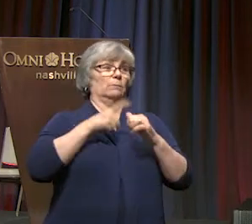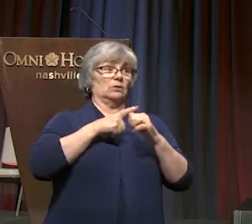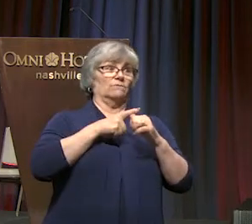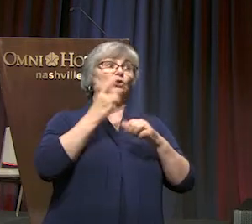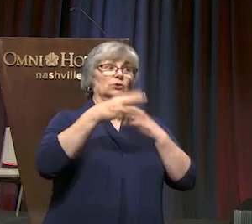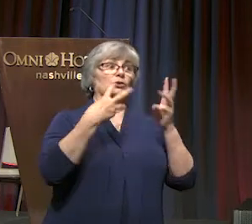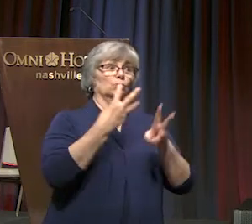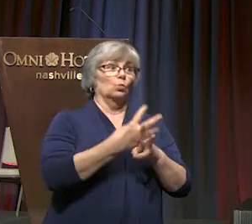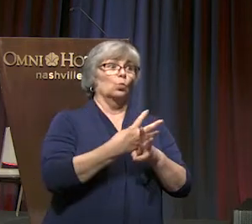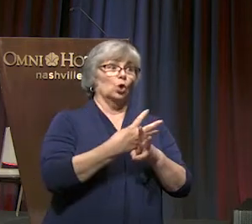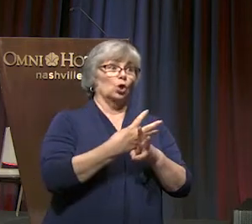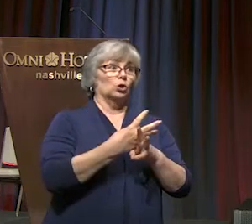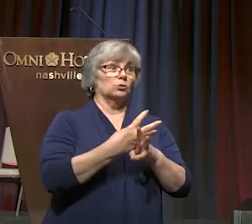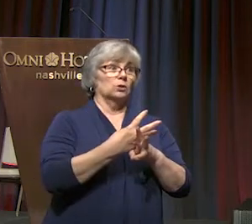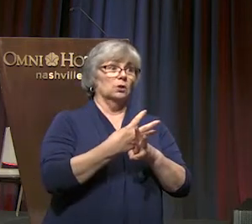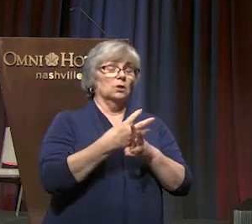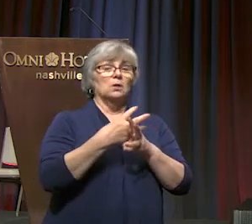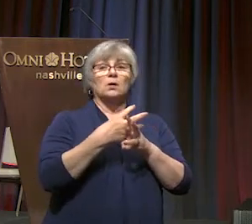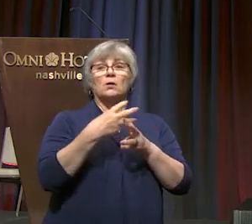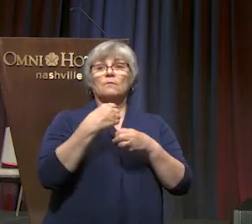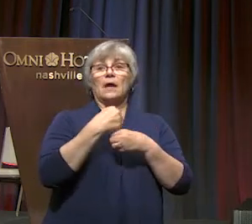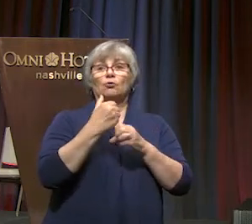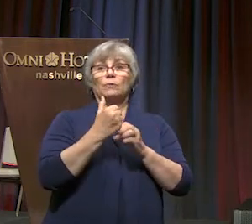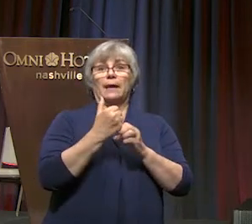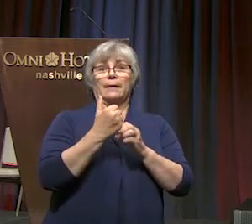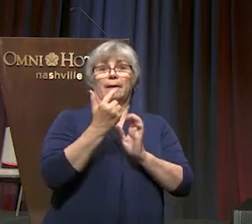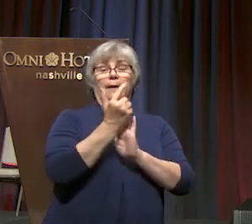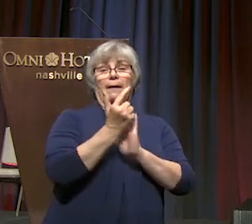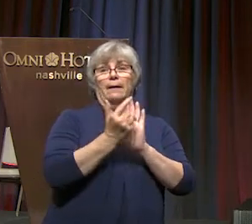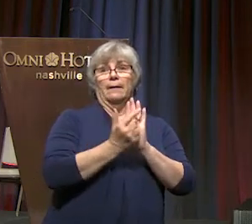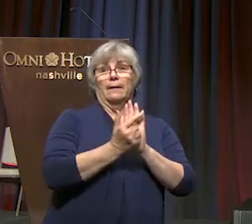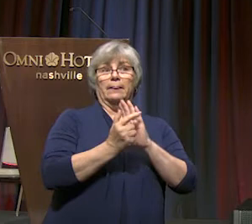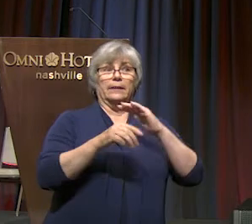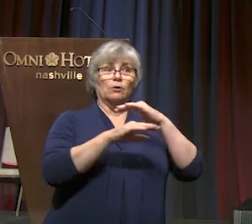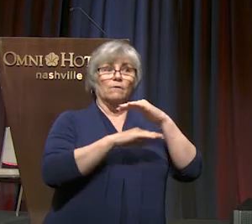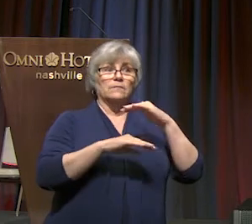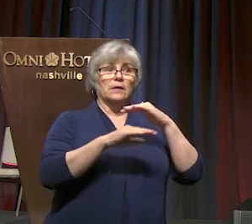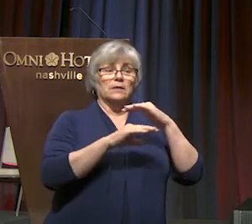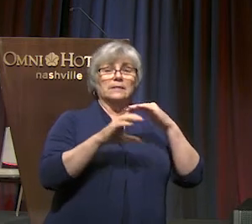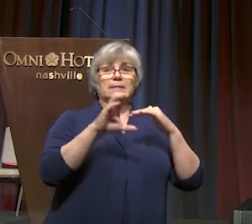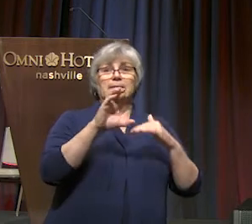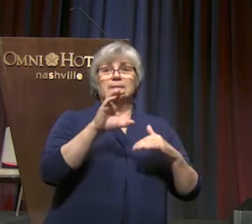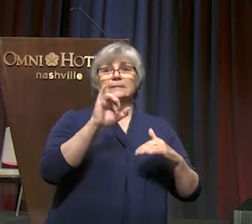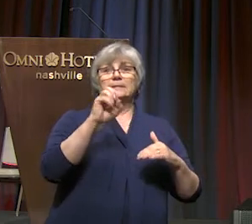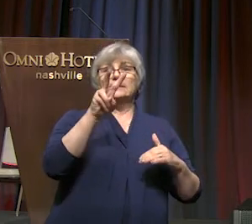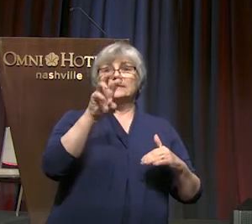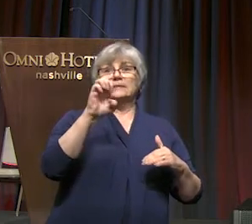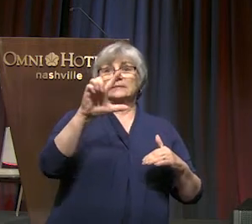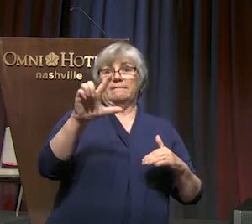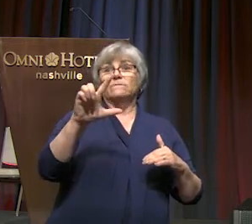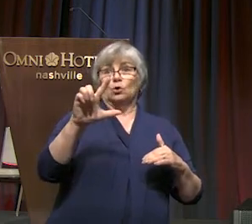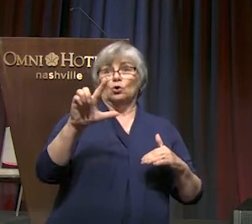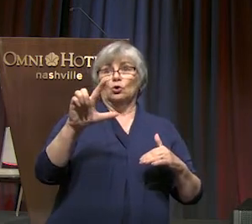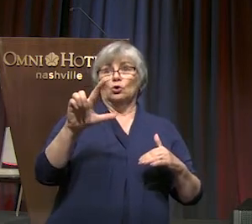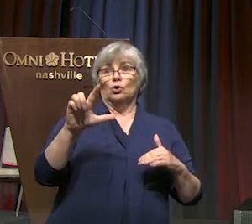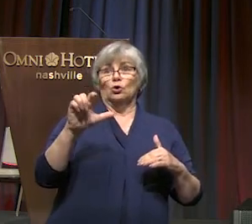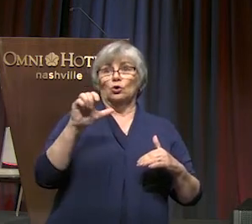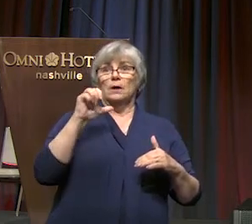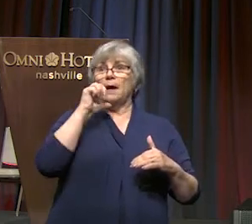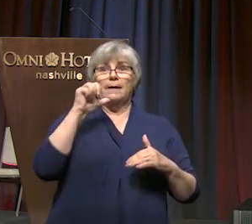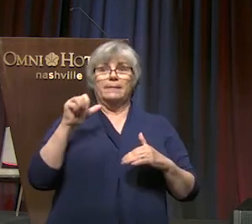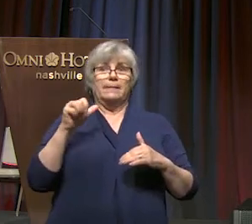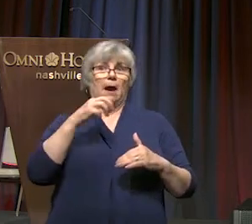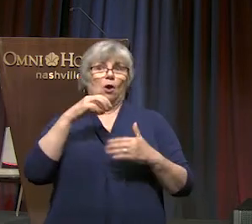the world that created a legal foundation for a civil, non-religious partnership or